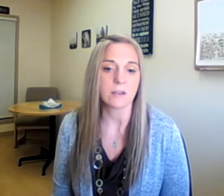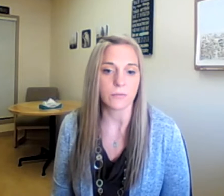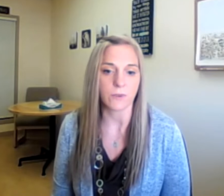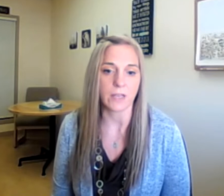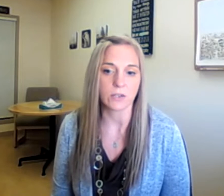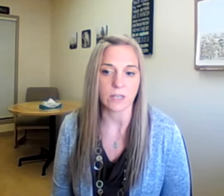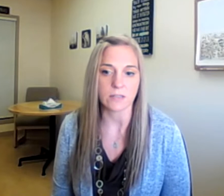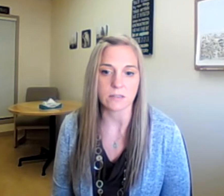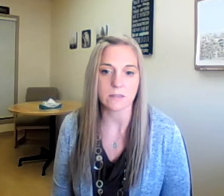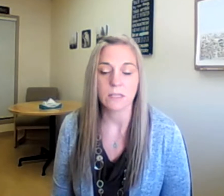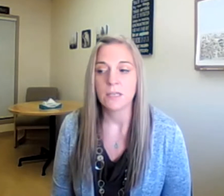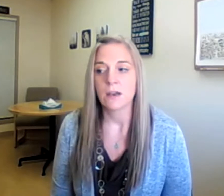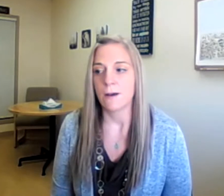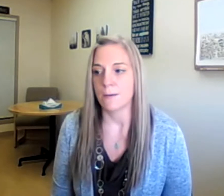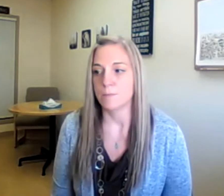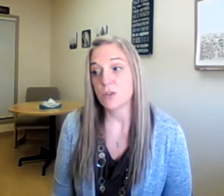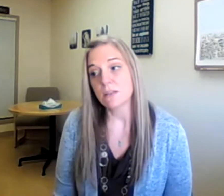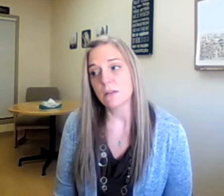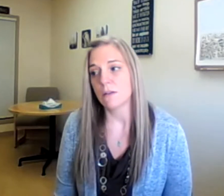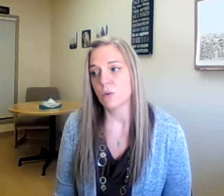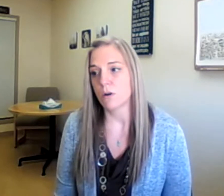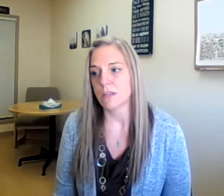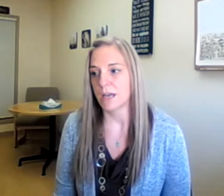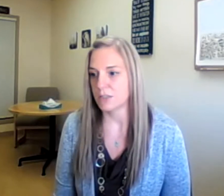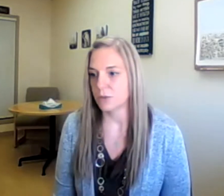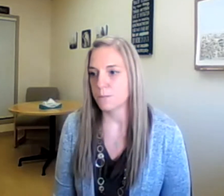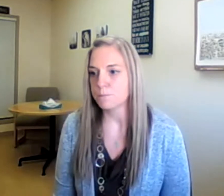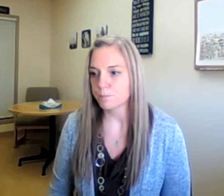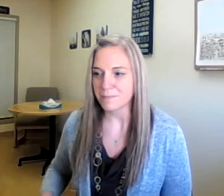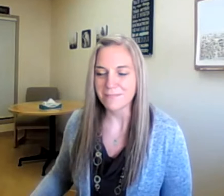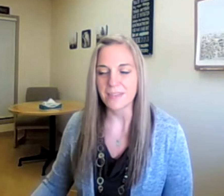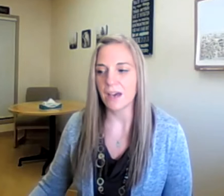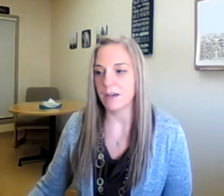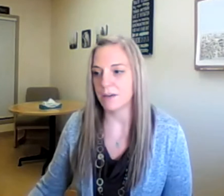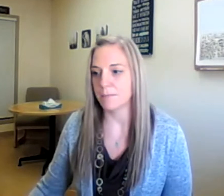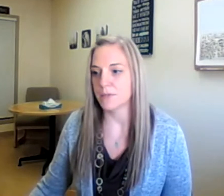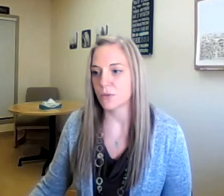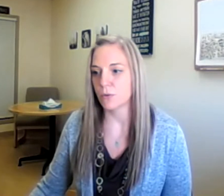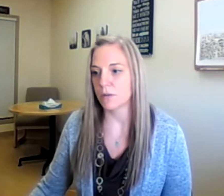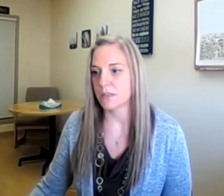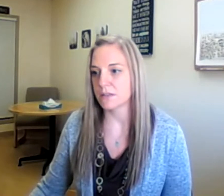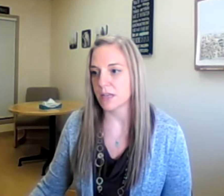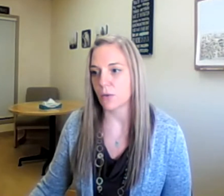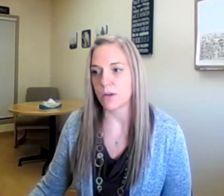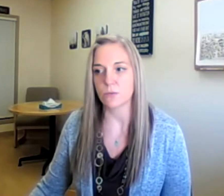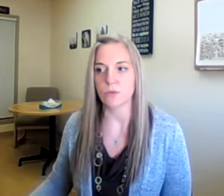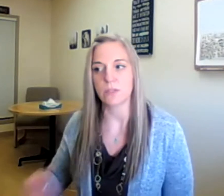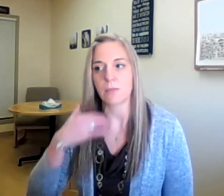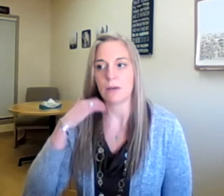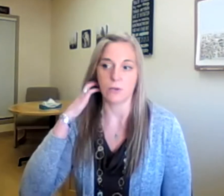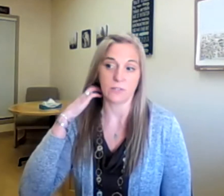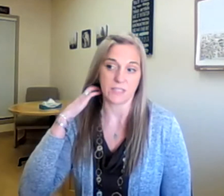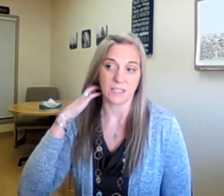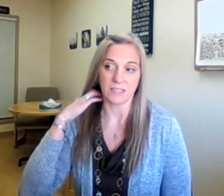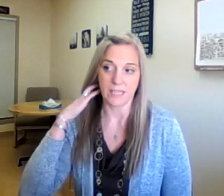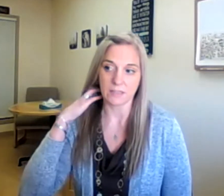a self-defined crisis. So that's a lot of the work that I do. So the second question was really